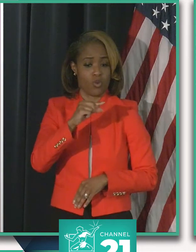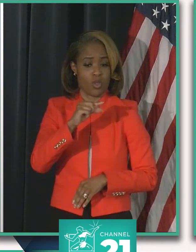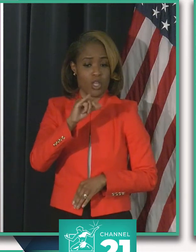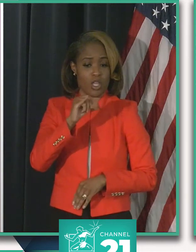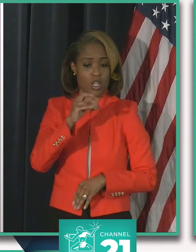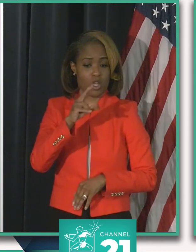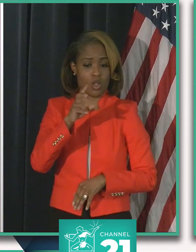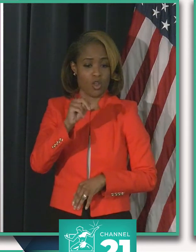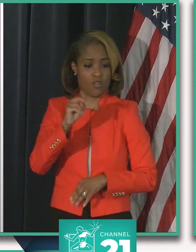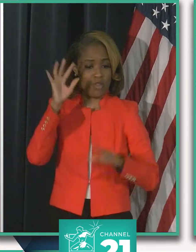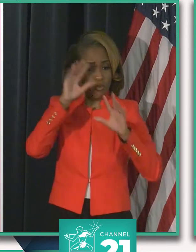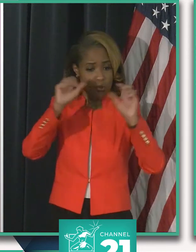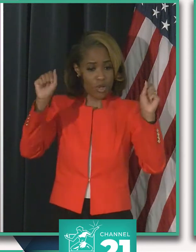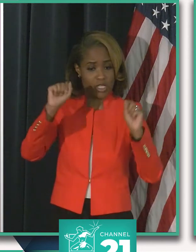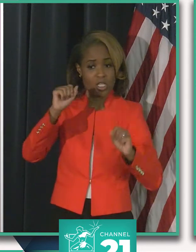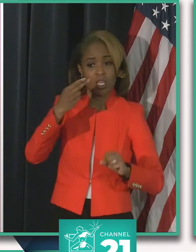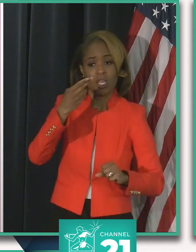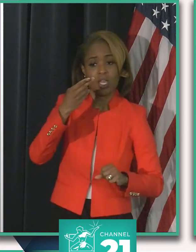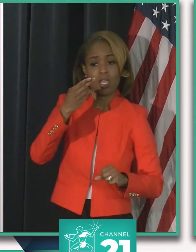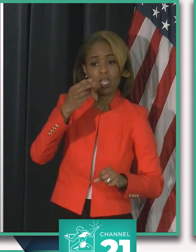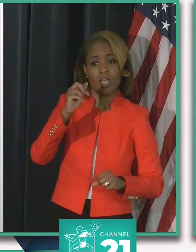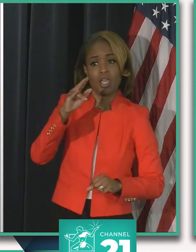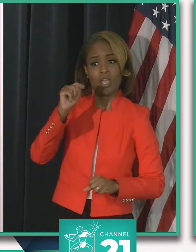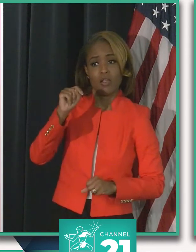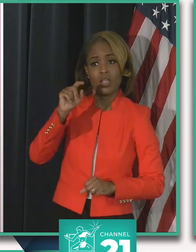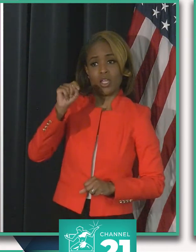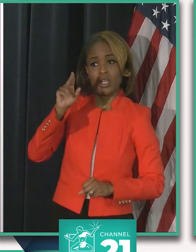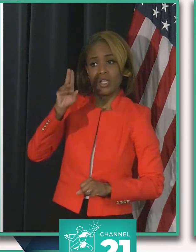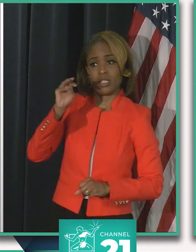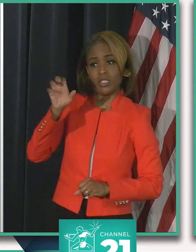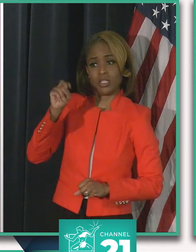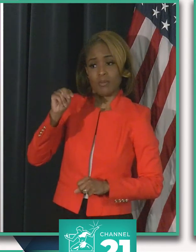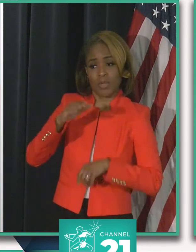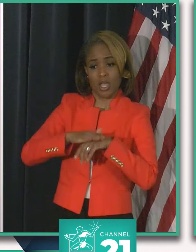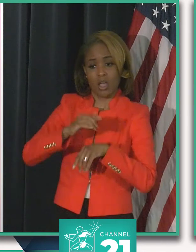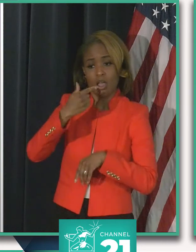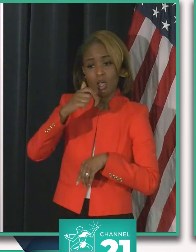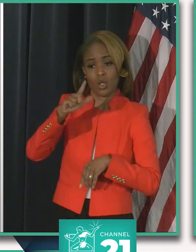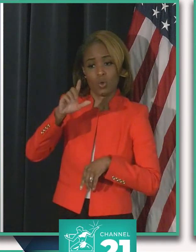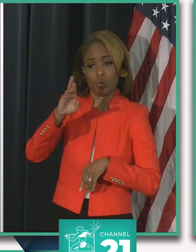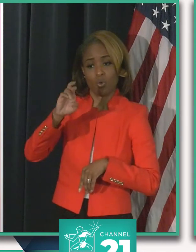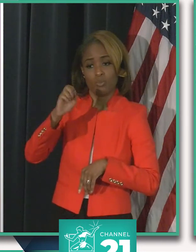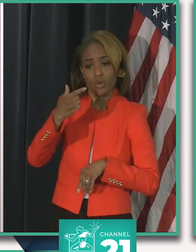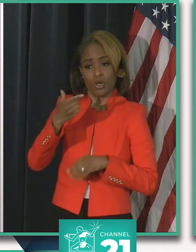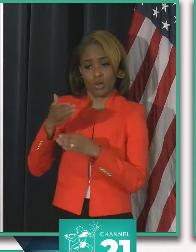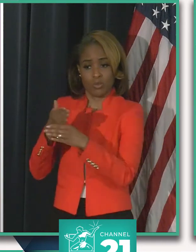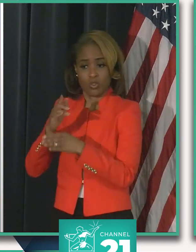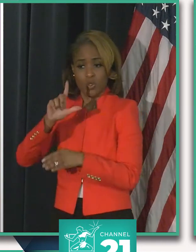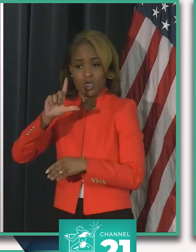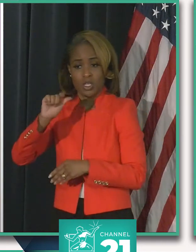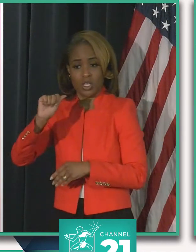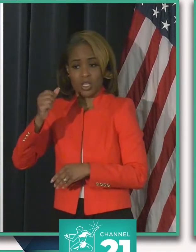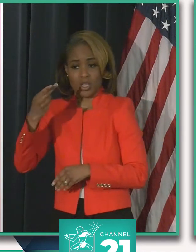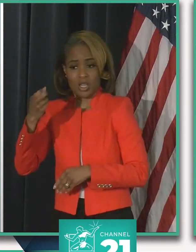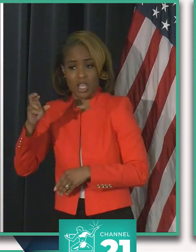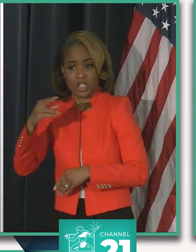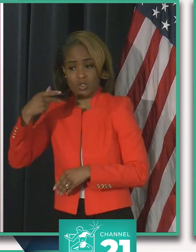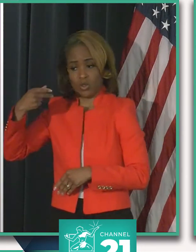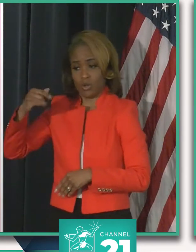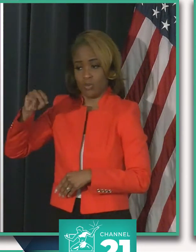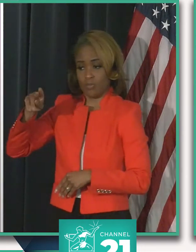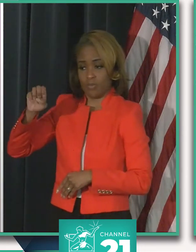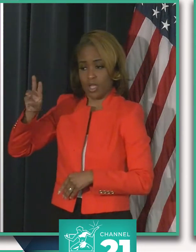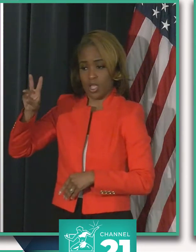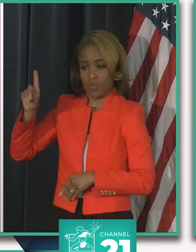Harriet Tubman Frederick Douglass Neighborhood Block Club on Goulburn between Lappin and Pinewood. That's District 3.